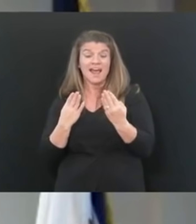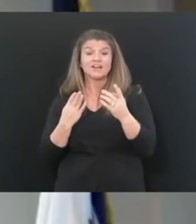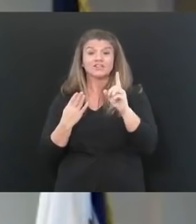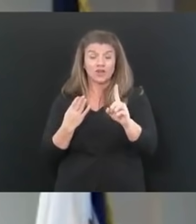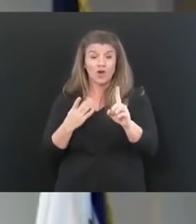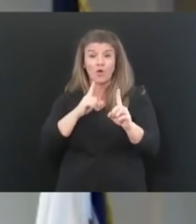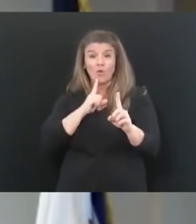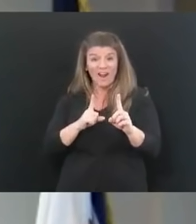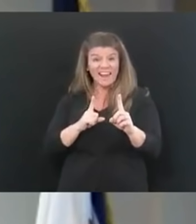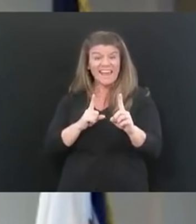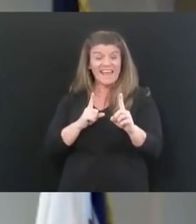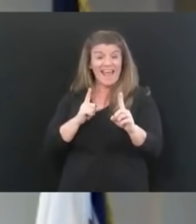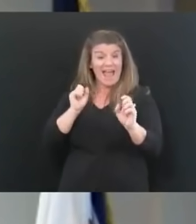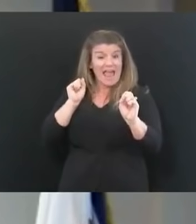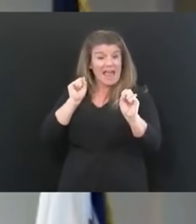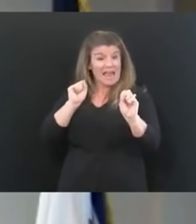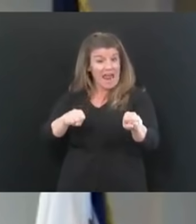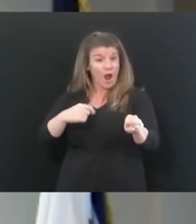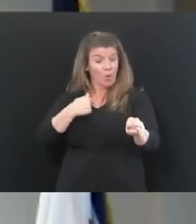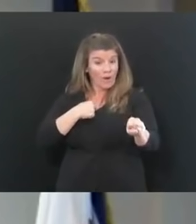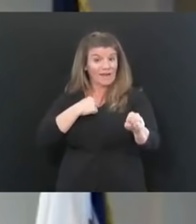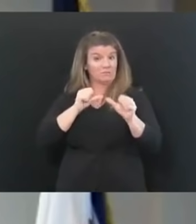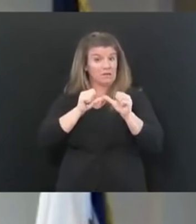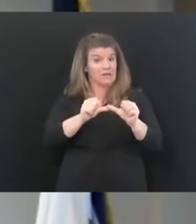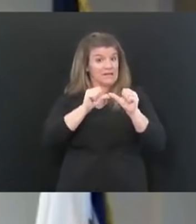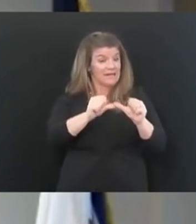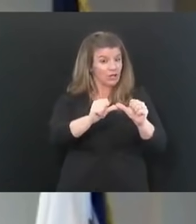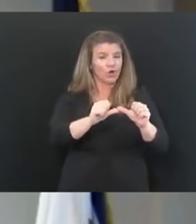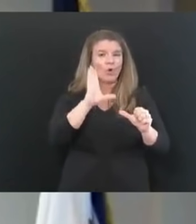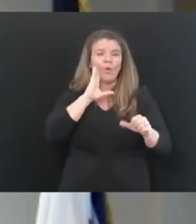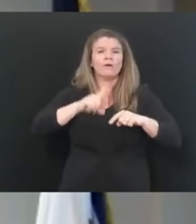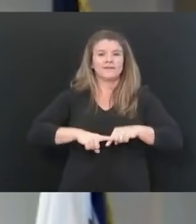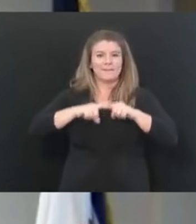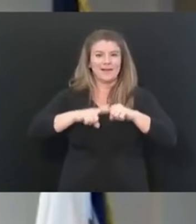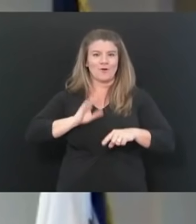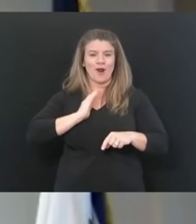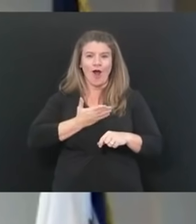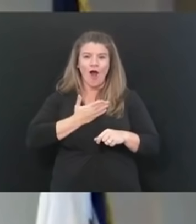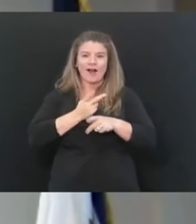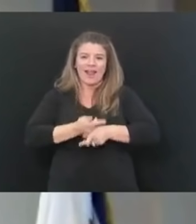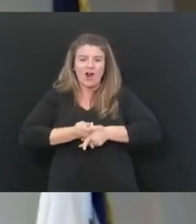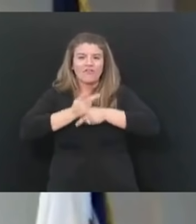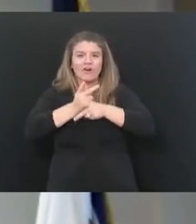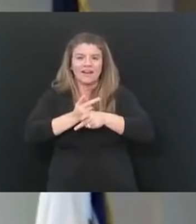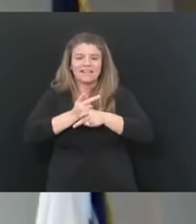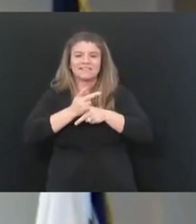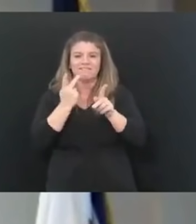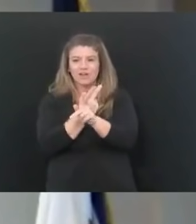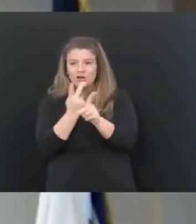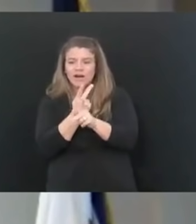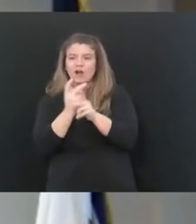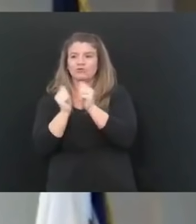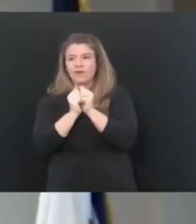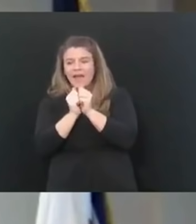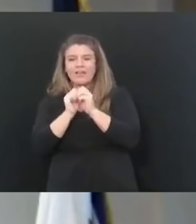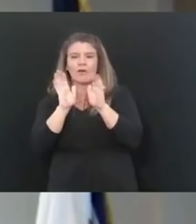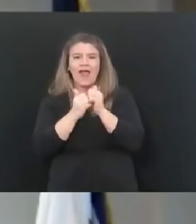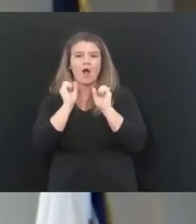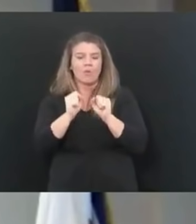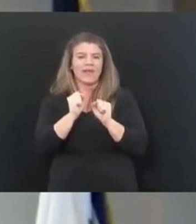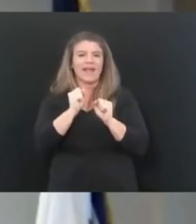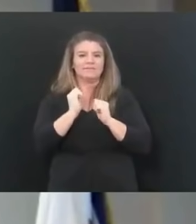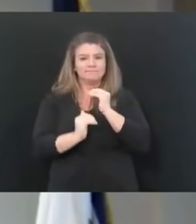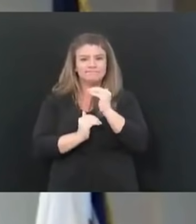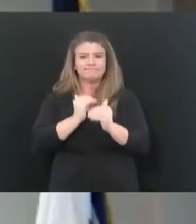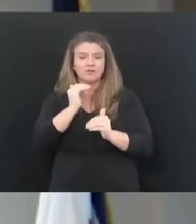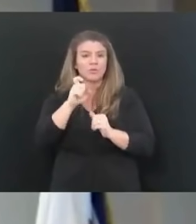depends on our ability to do it cautiously and a disciplined approach and collectively moving forward together. So just to reiterate that and